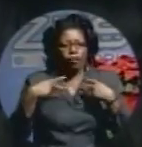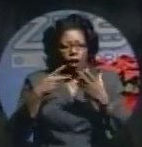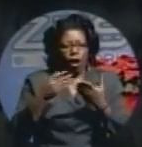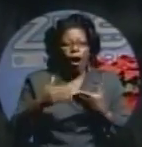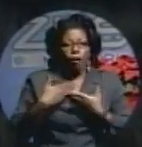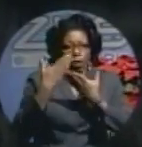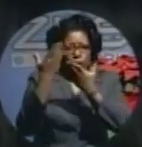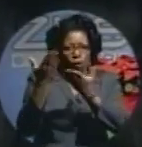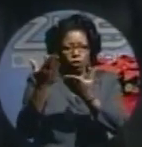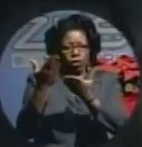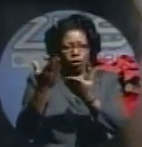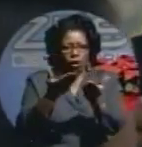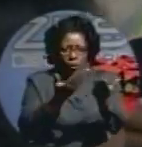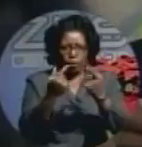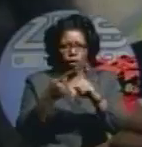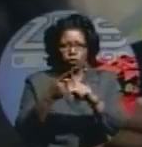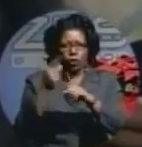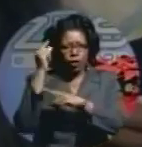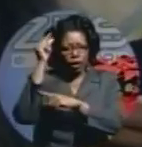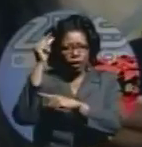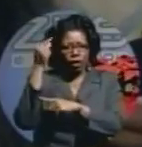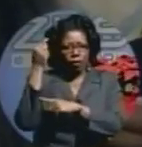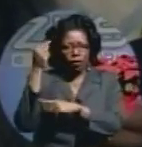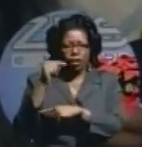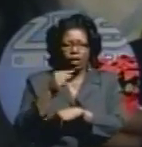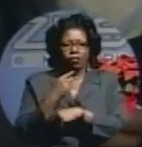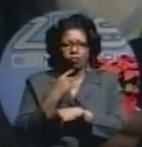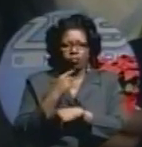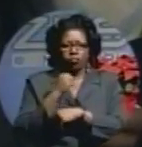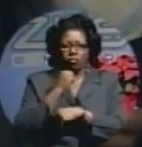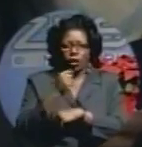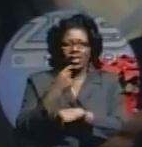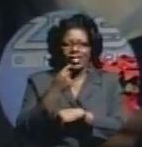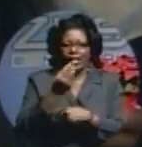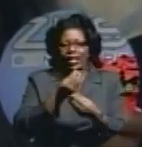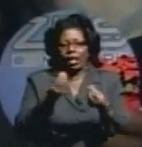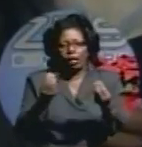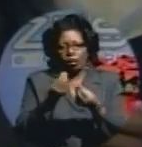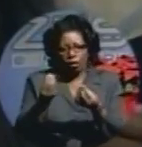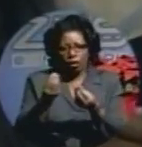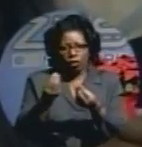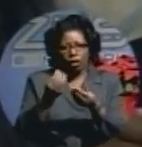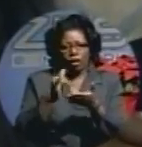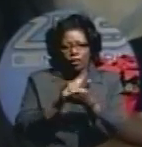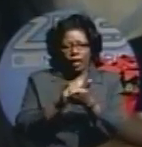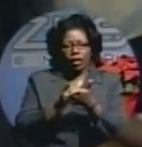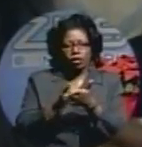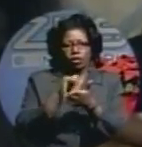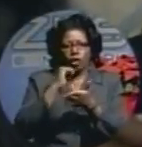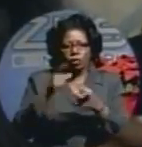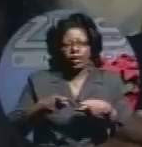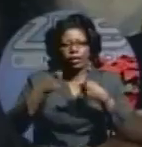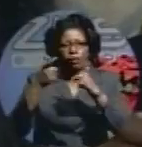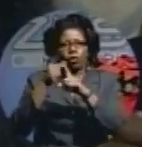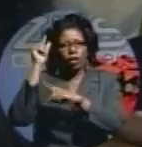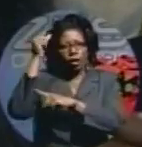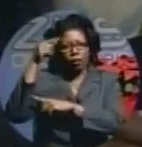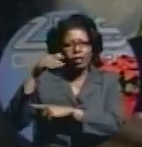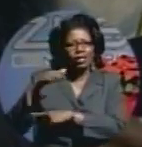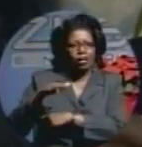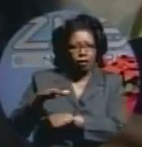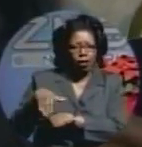proposal, please present it to the government. I don't want to comment on something that hasn't been officially put to the government. Okay,